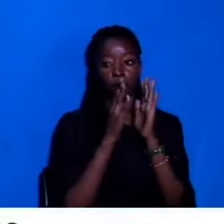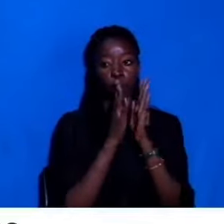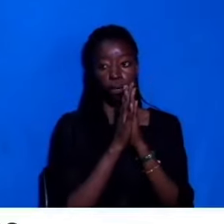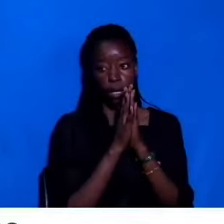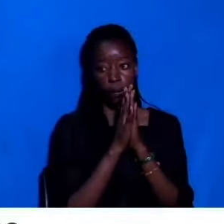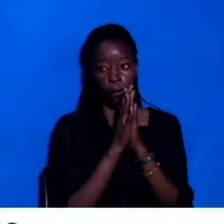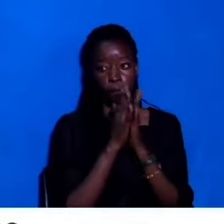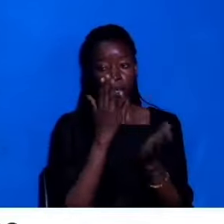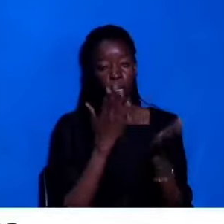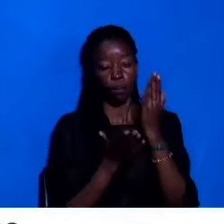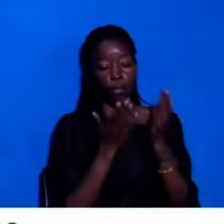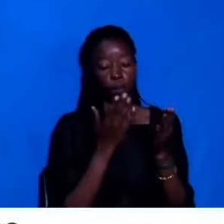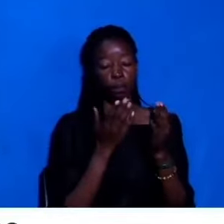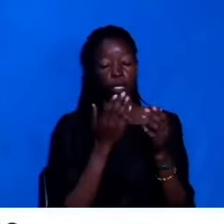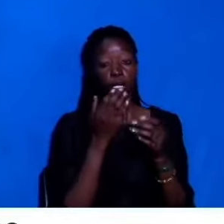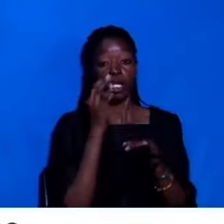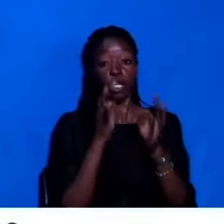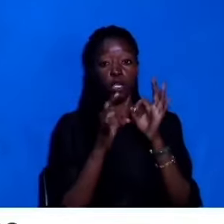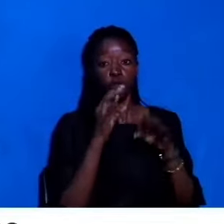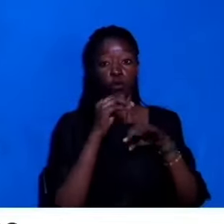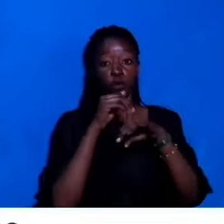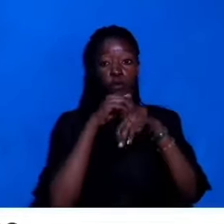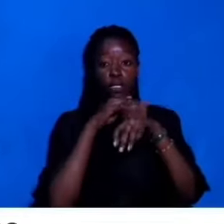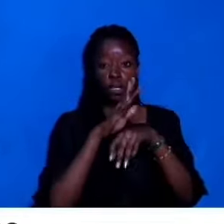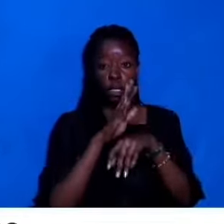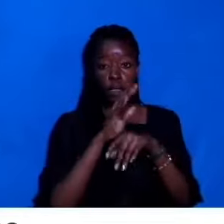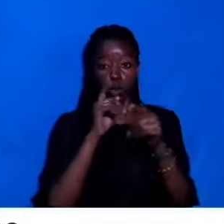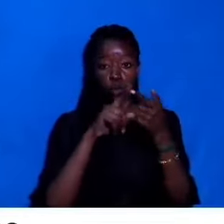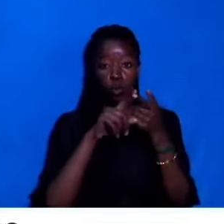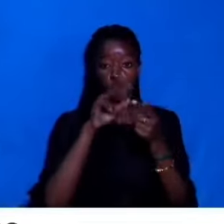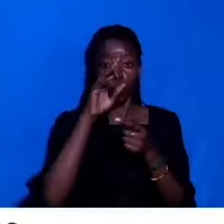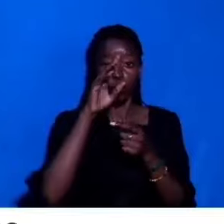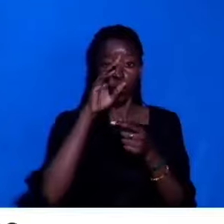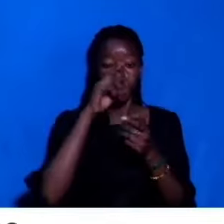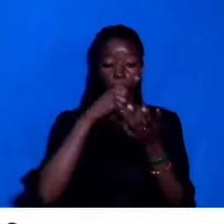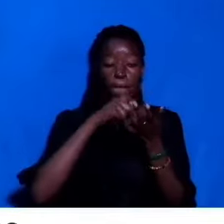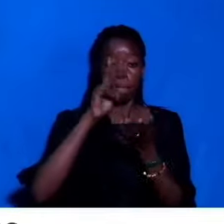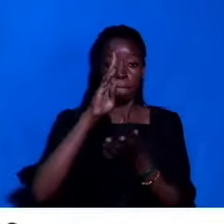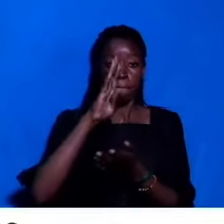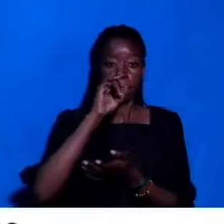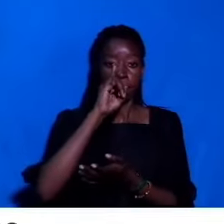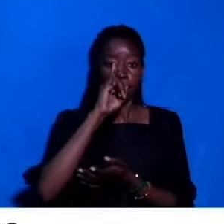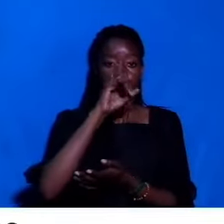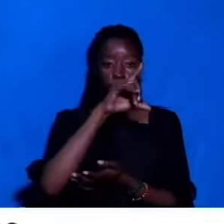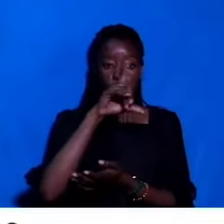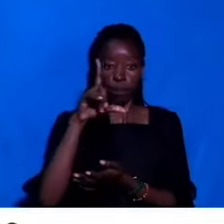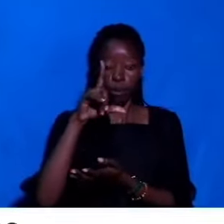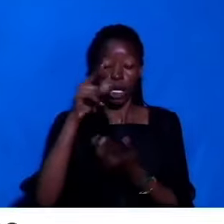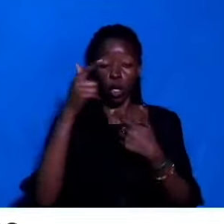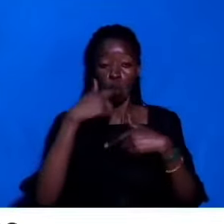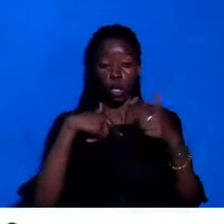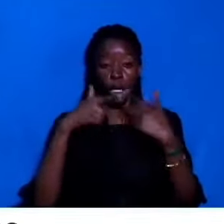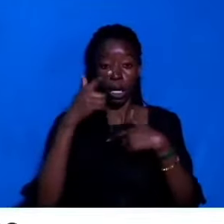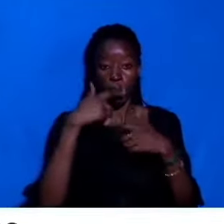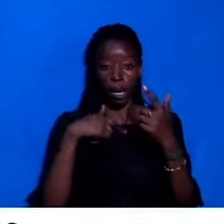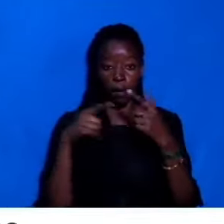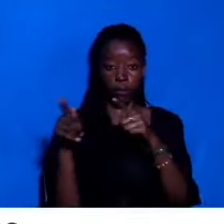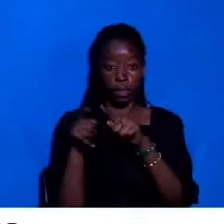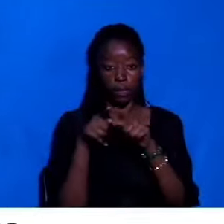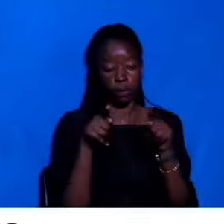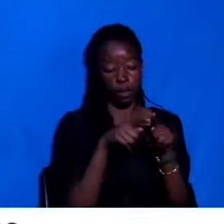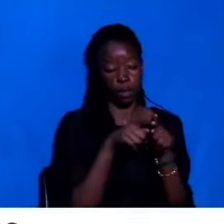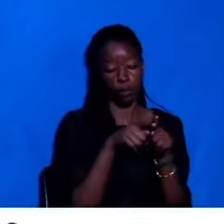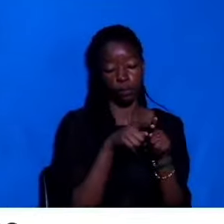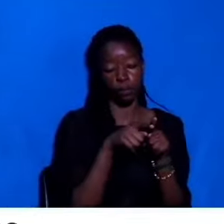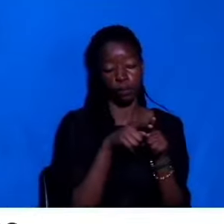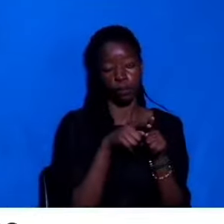your gift to the pay bill, you still come to the front, because we want everybody to come to the front and benefit from